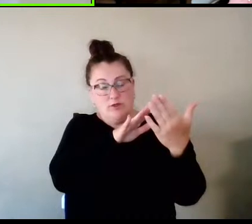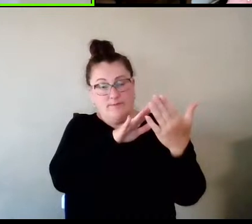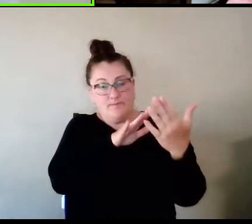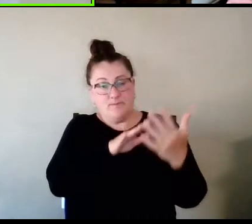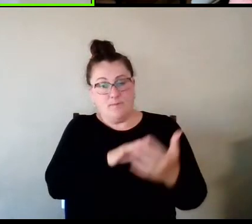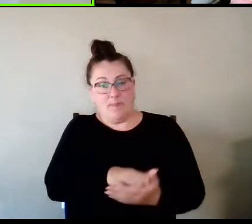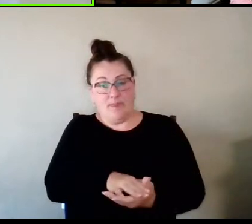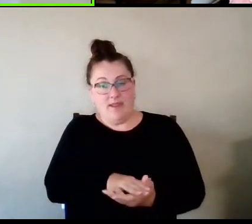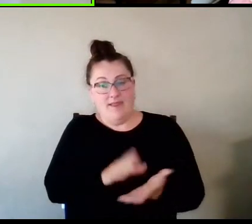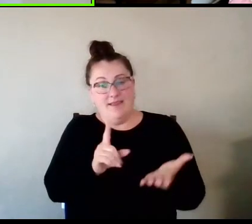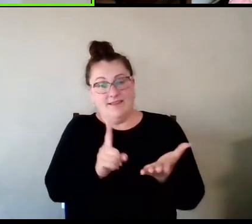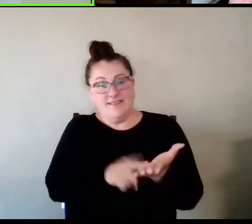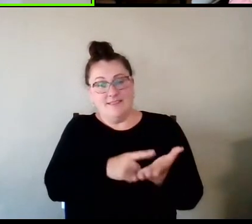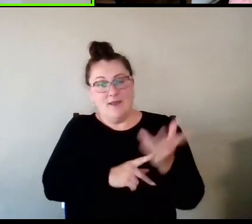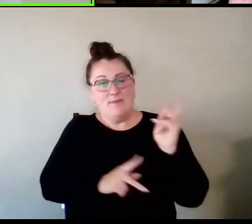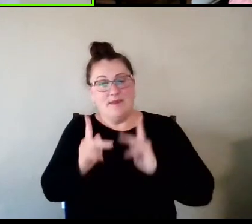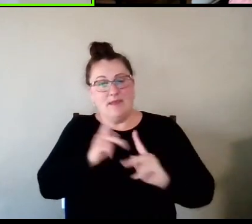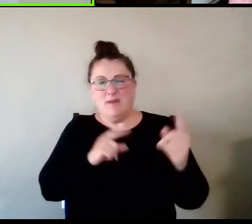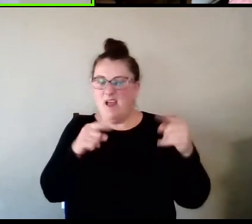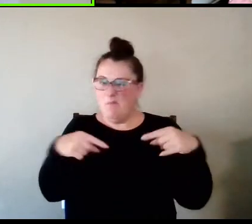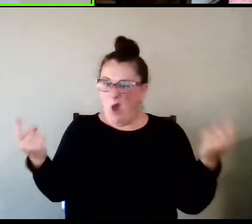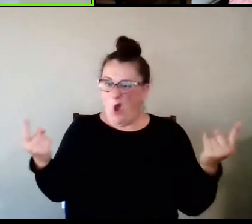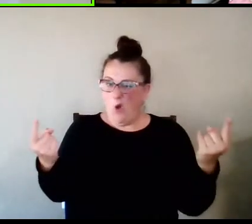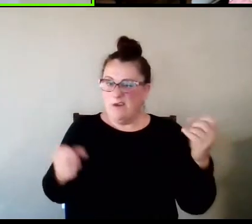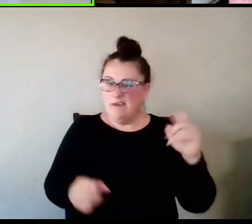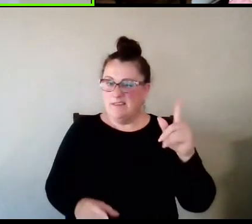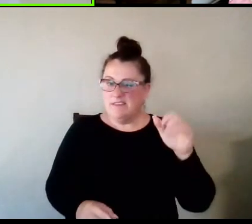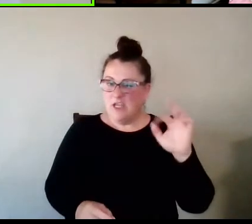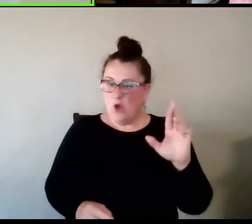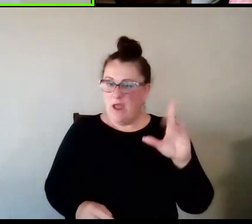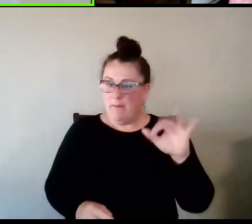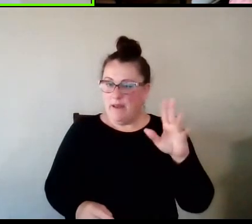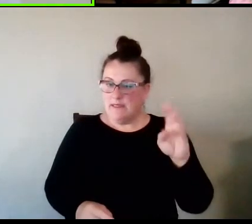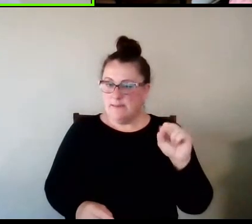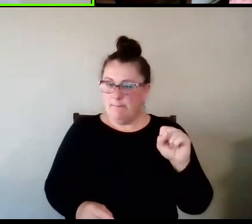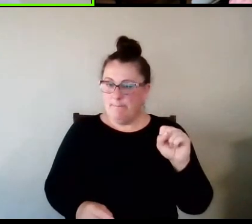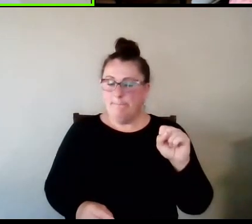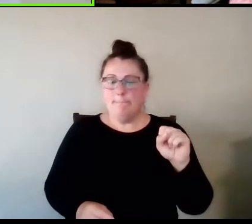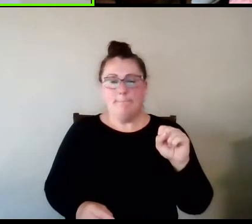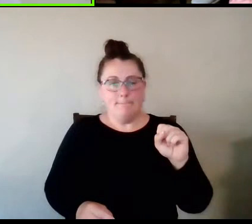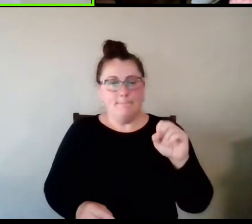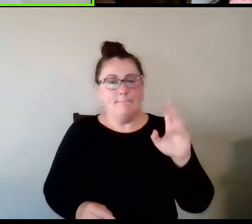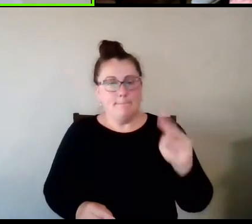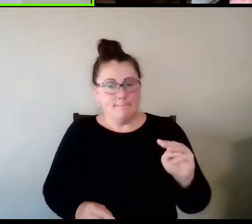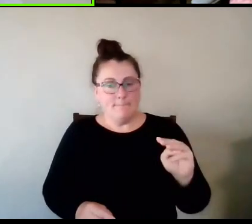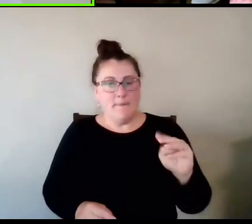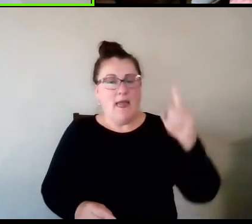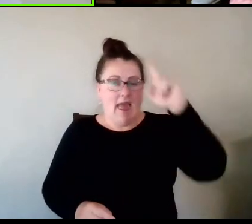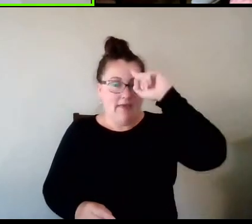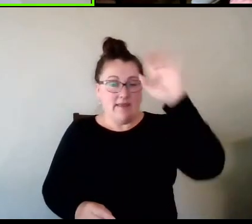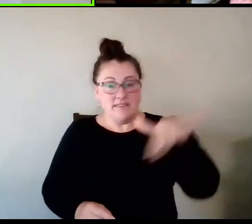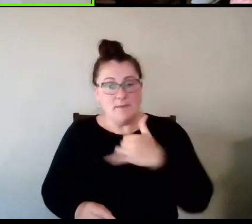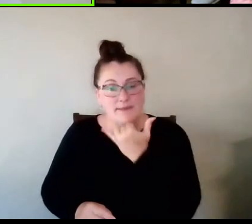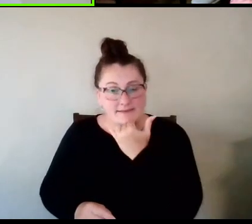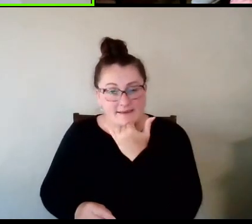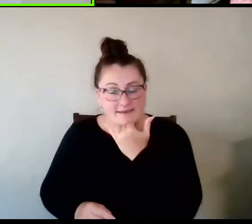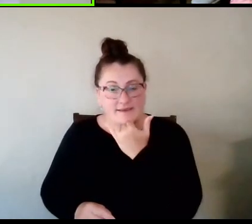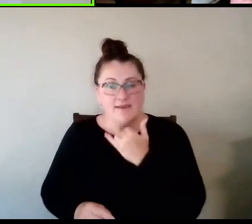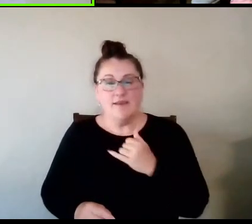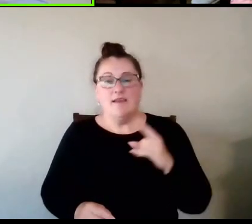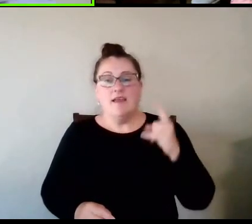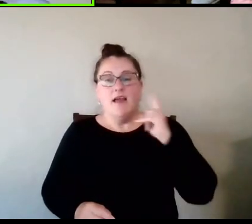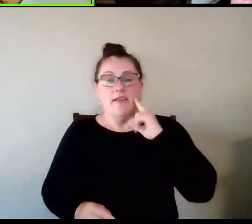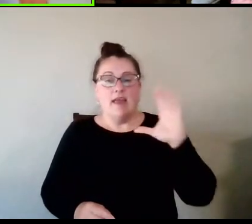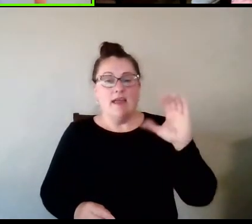know, sometimes people oppose stakeholder capitalism and shareholder capitalism. I think it's a mistake. I think stakeholder capitalism is